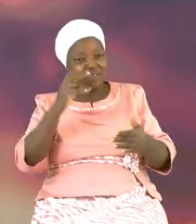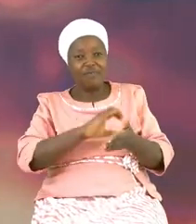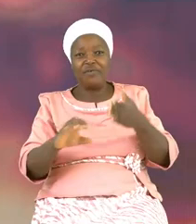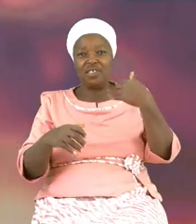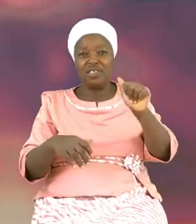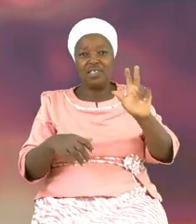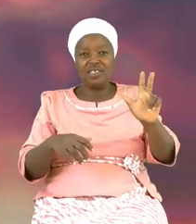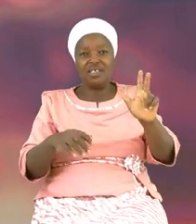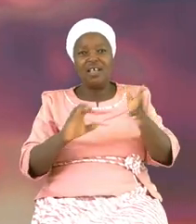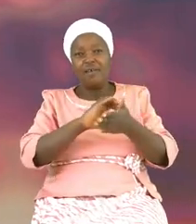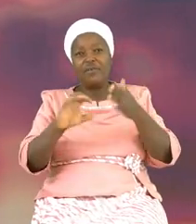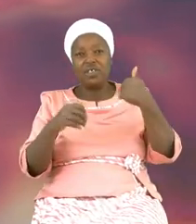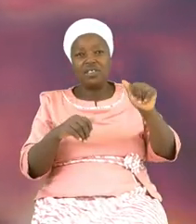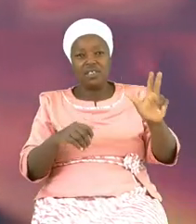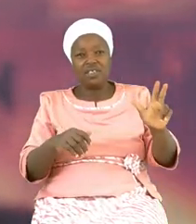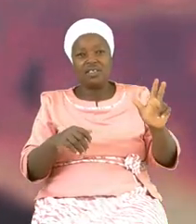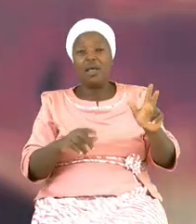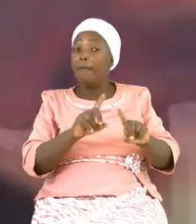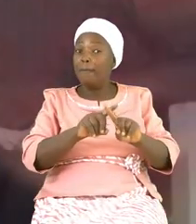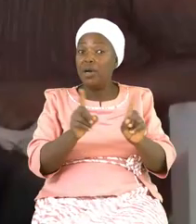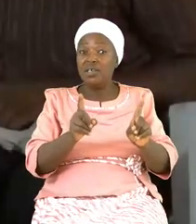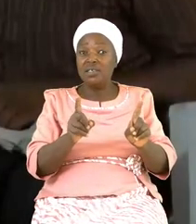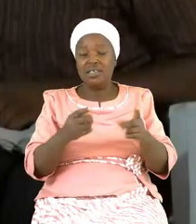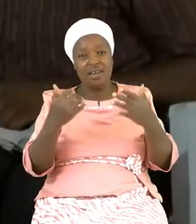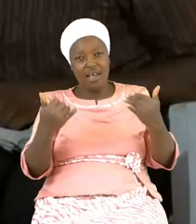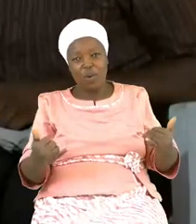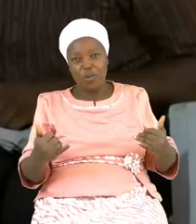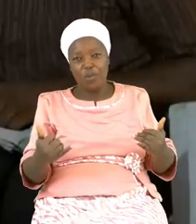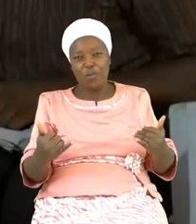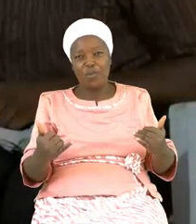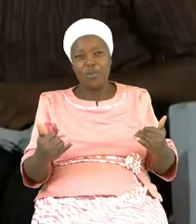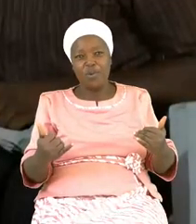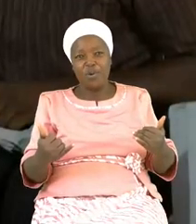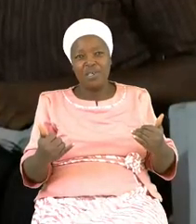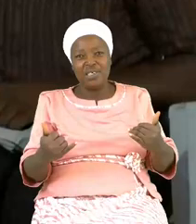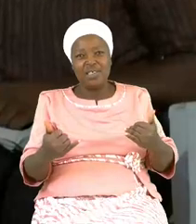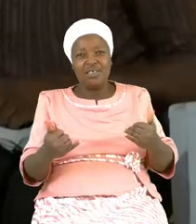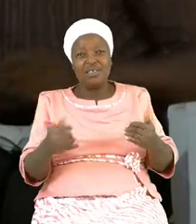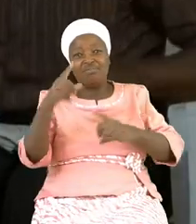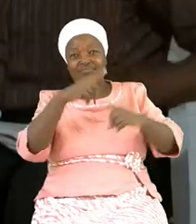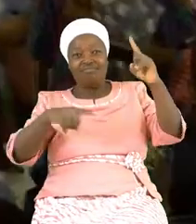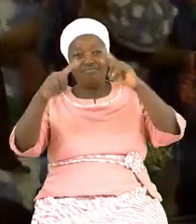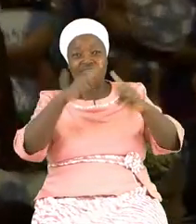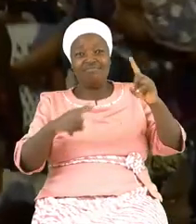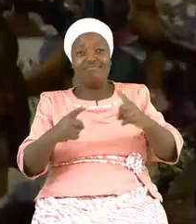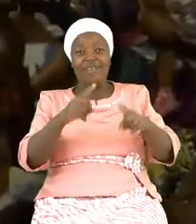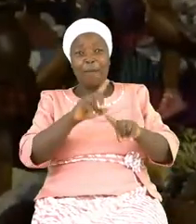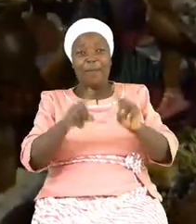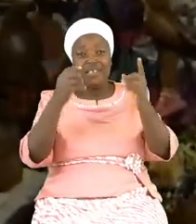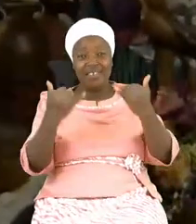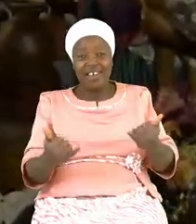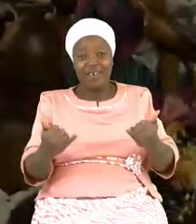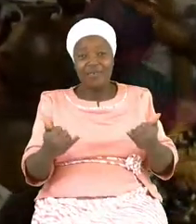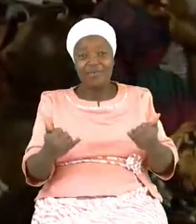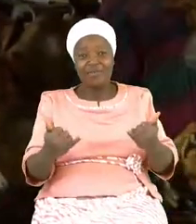verse 13, but now. Somebody shout, but now. My life